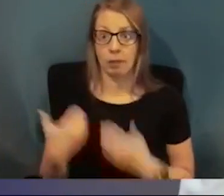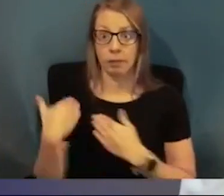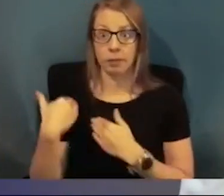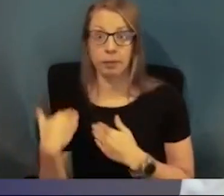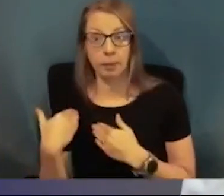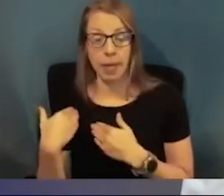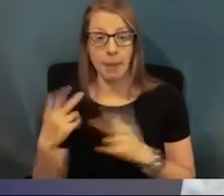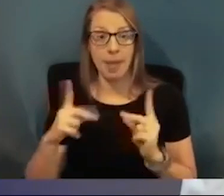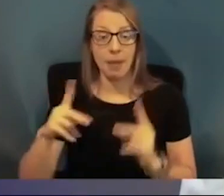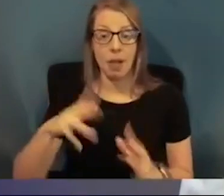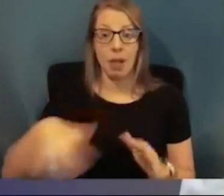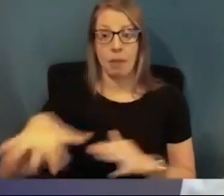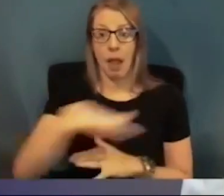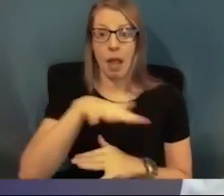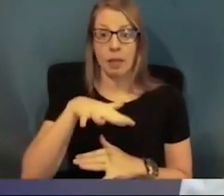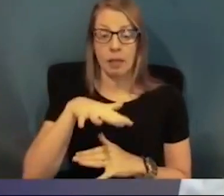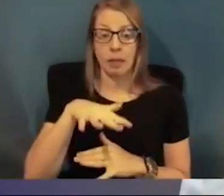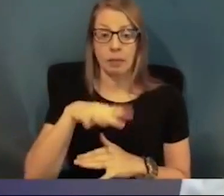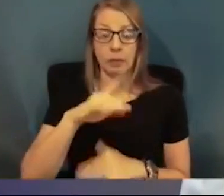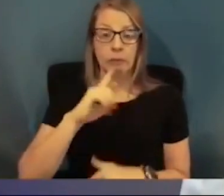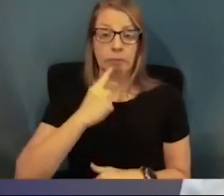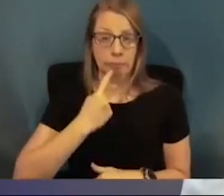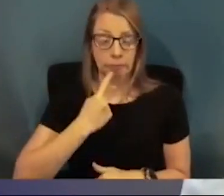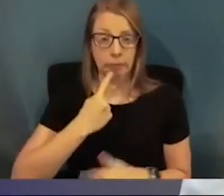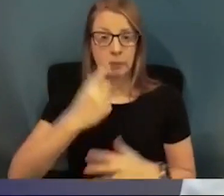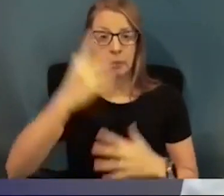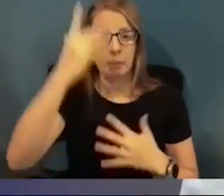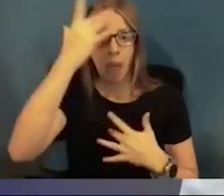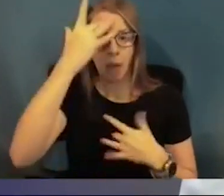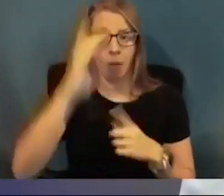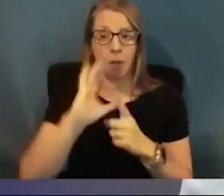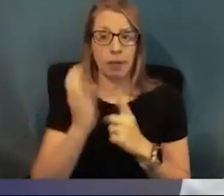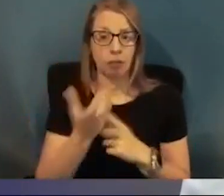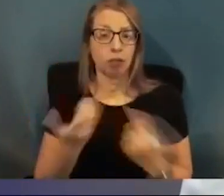have chronic medical conditions, that we should